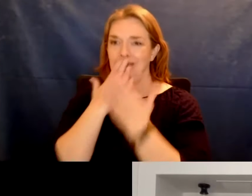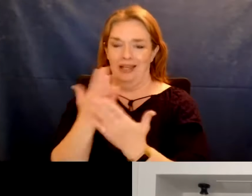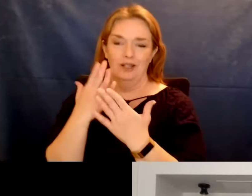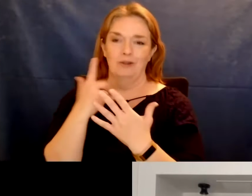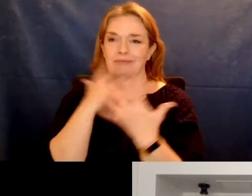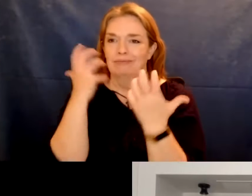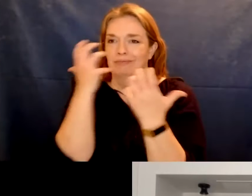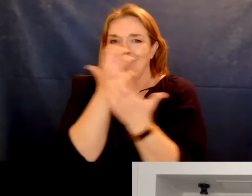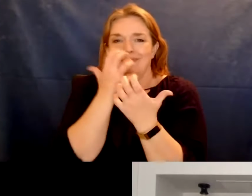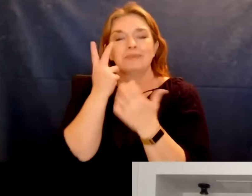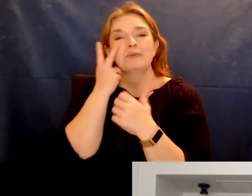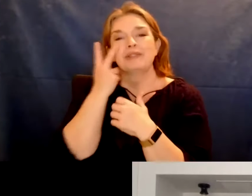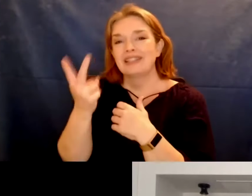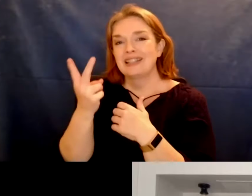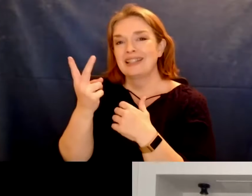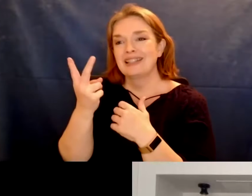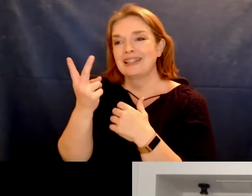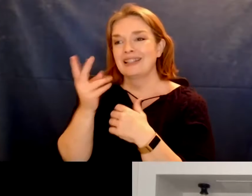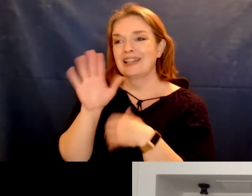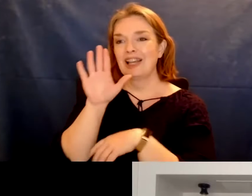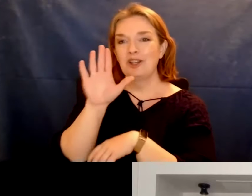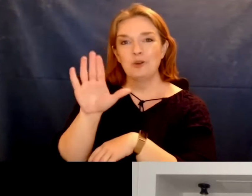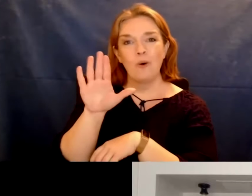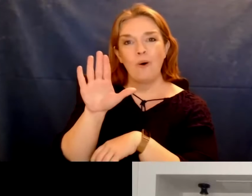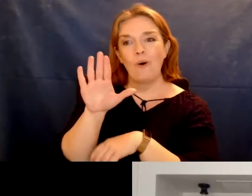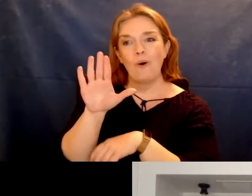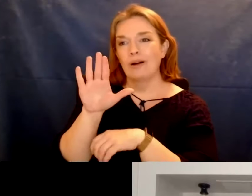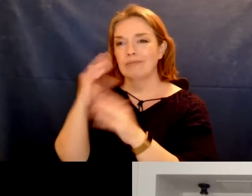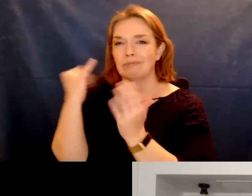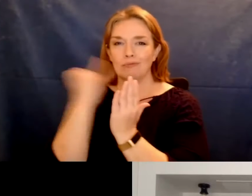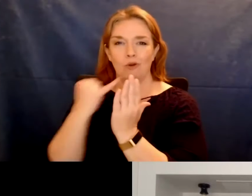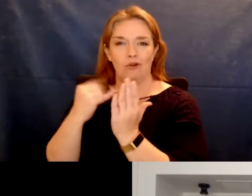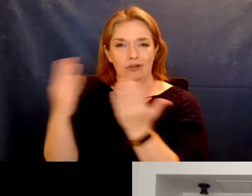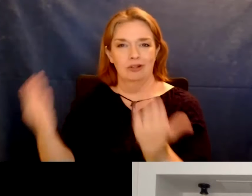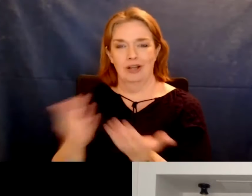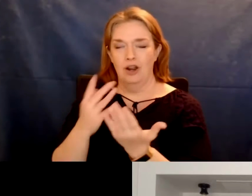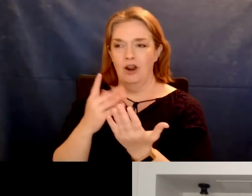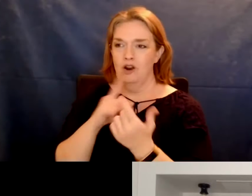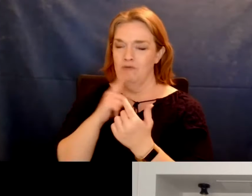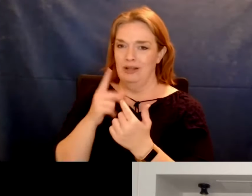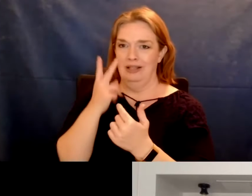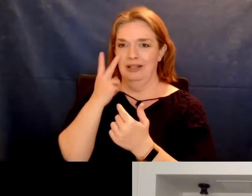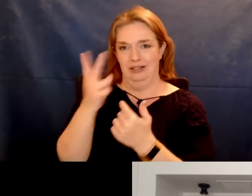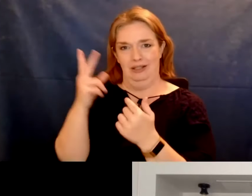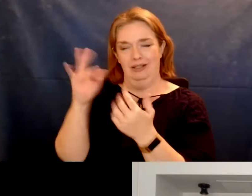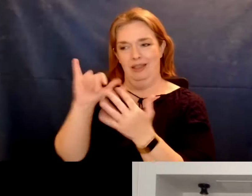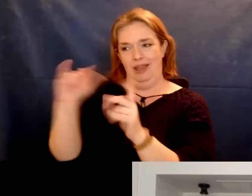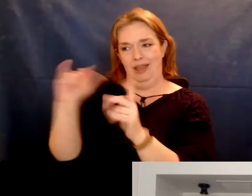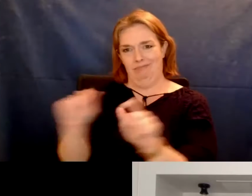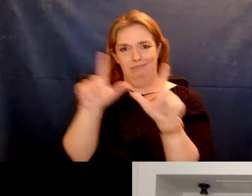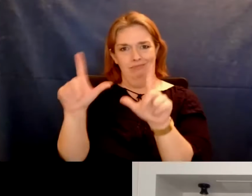to see the work that you've made here really through the lens of the experience you've had here. I feel